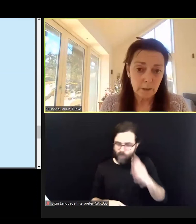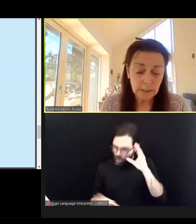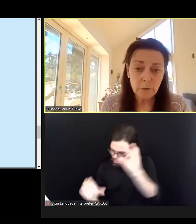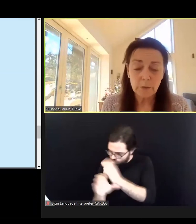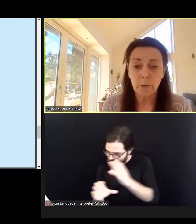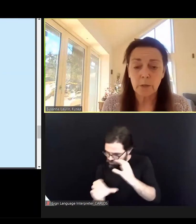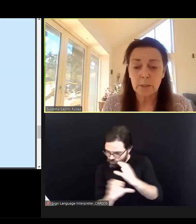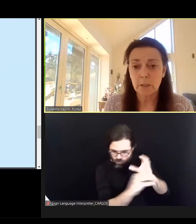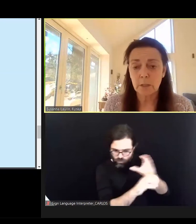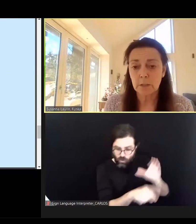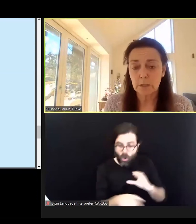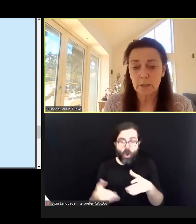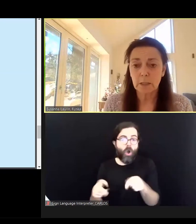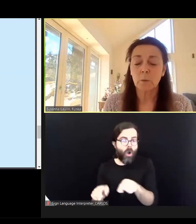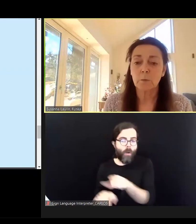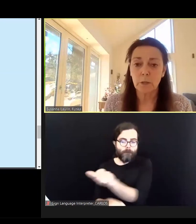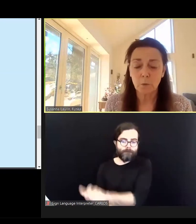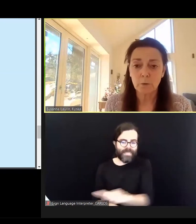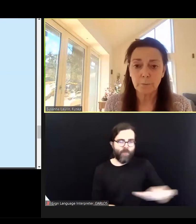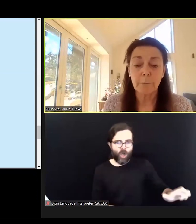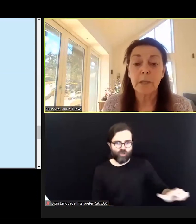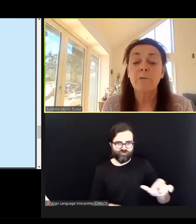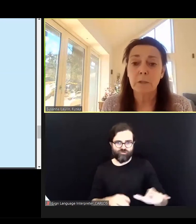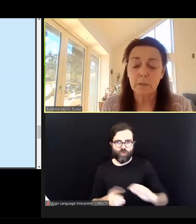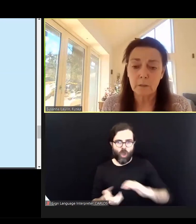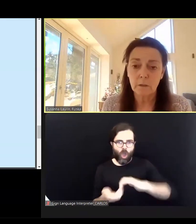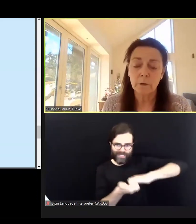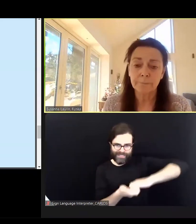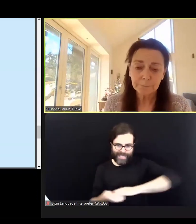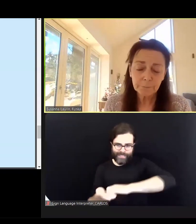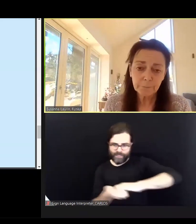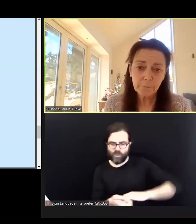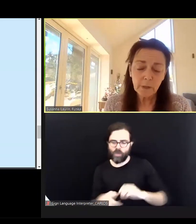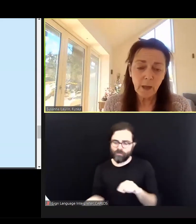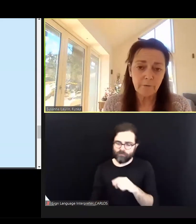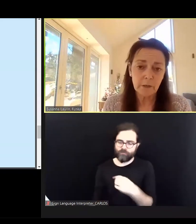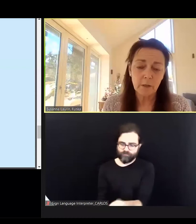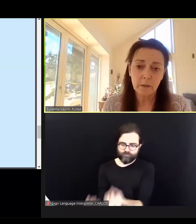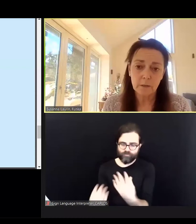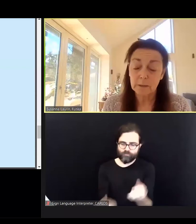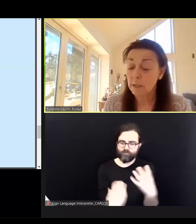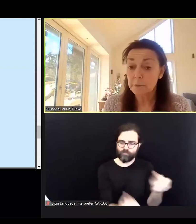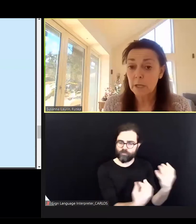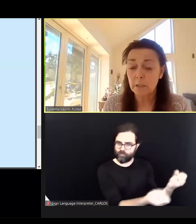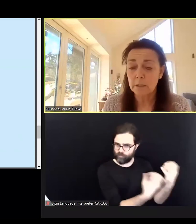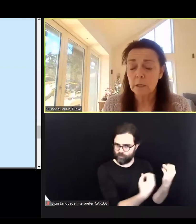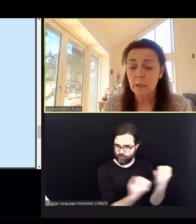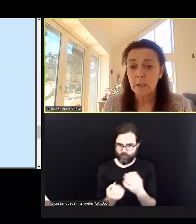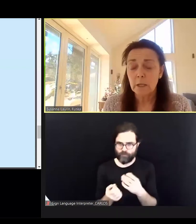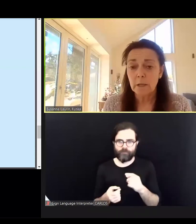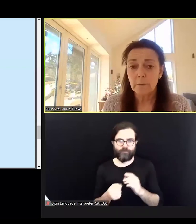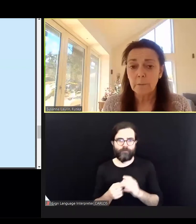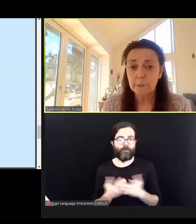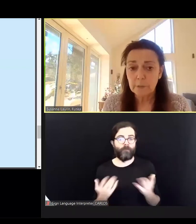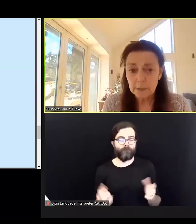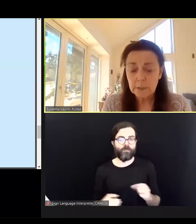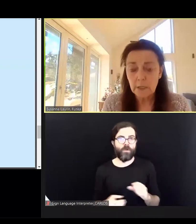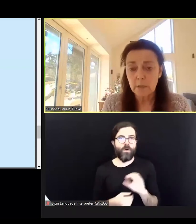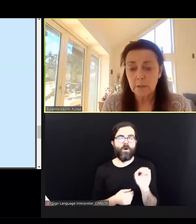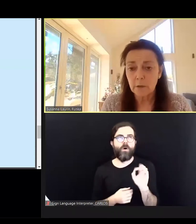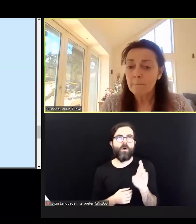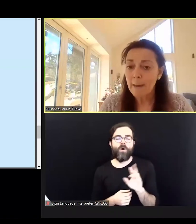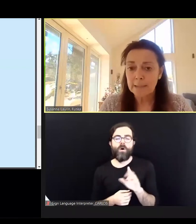is of course very valuable, because then we have the same requirements for the Web Accessibility Directive and the European Accessibility Act.